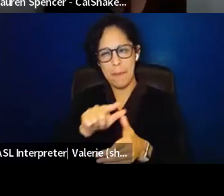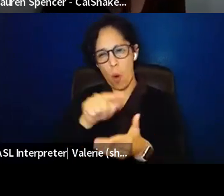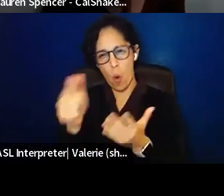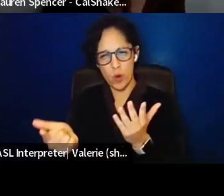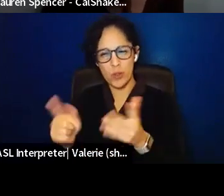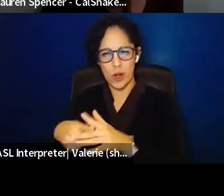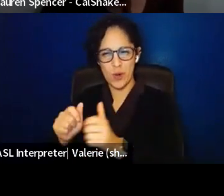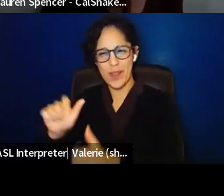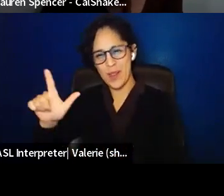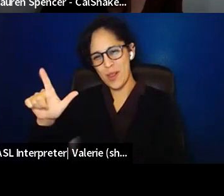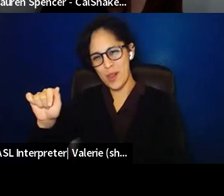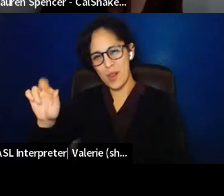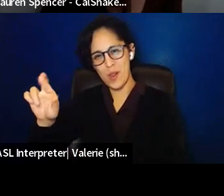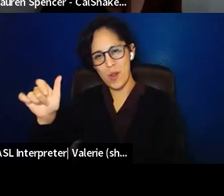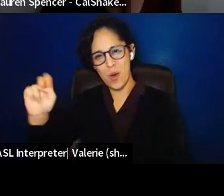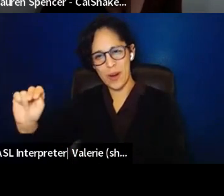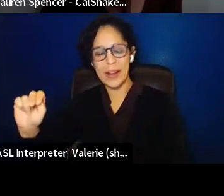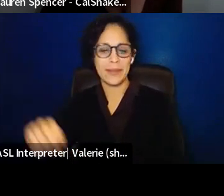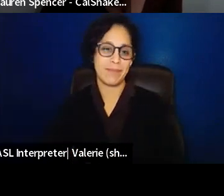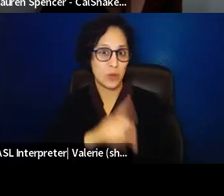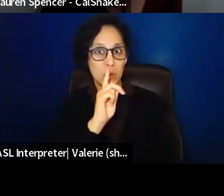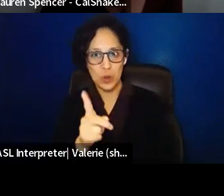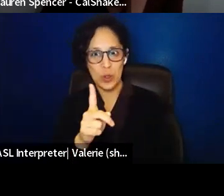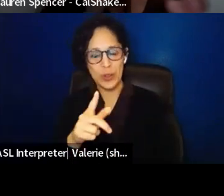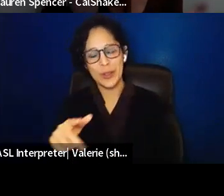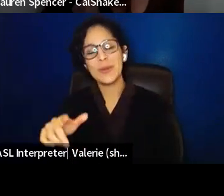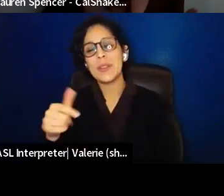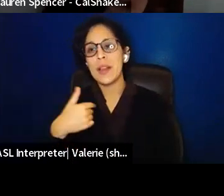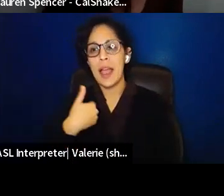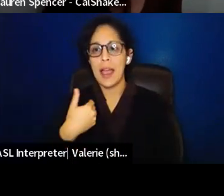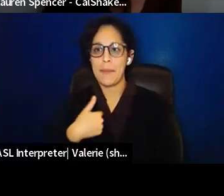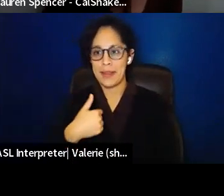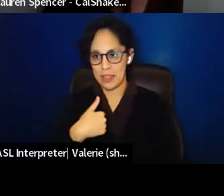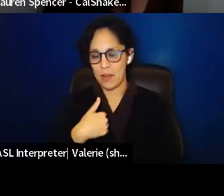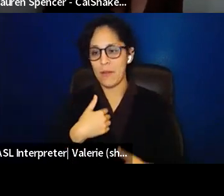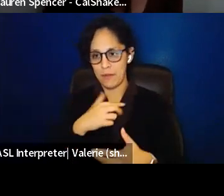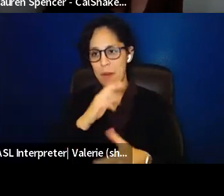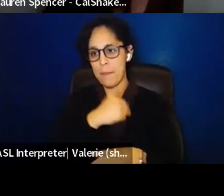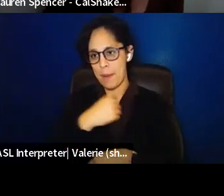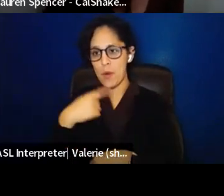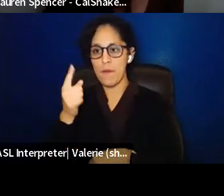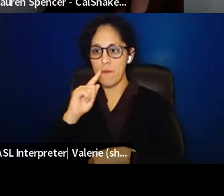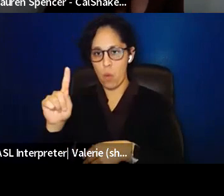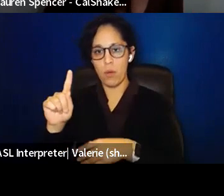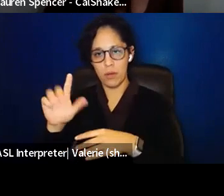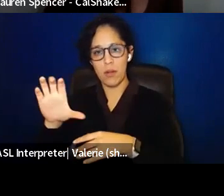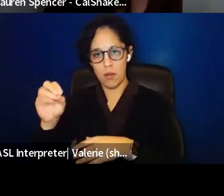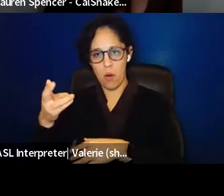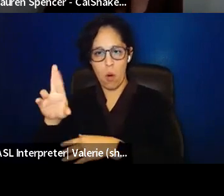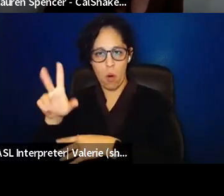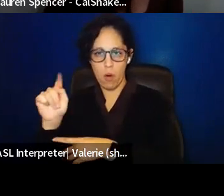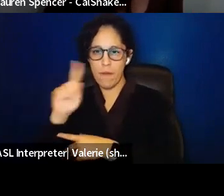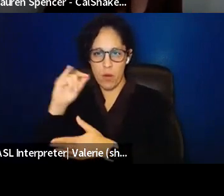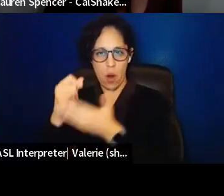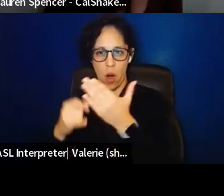Sure. Well, to start, I am a member of the inaugural group or cohort of the Artist Circle at California Shakespeare